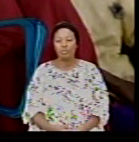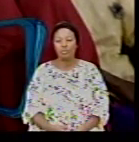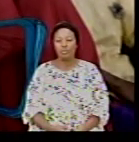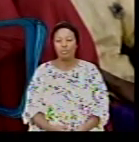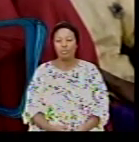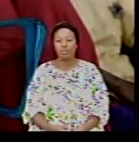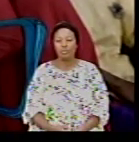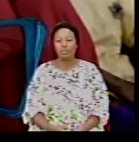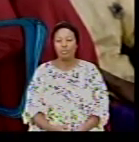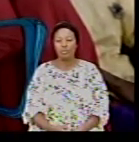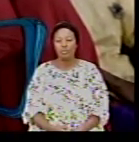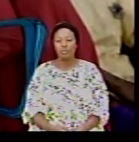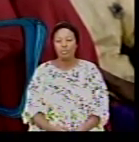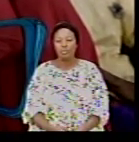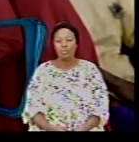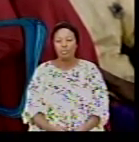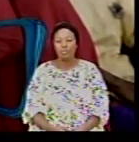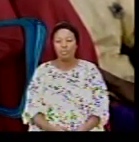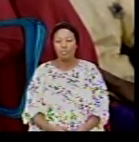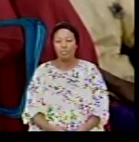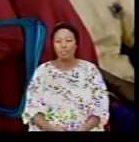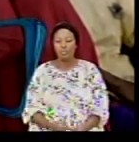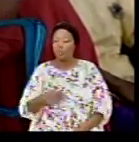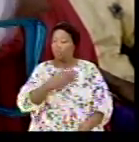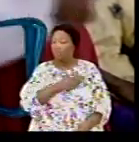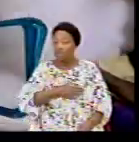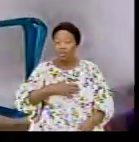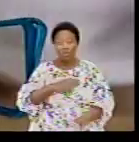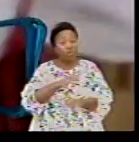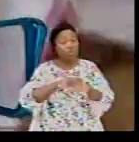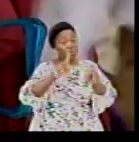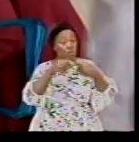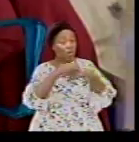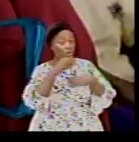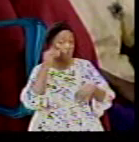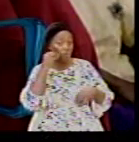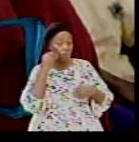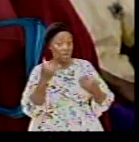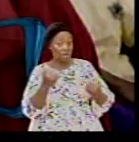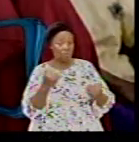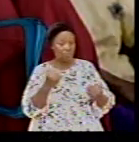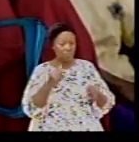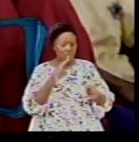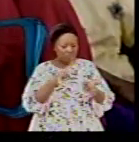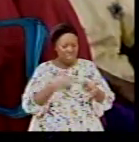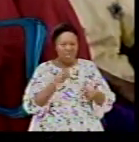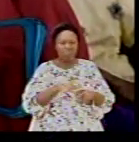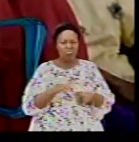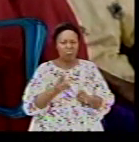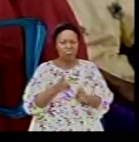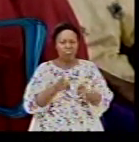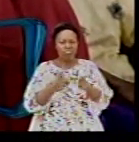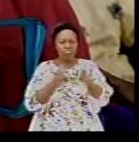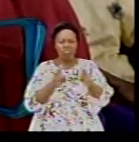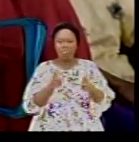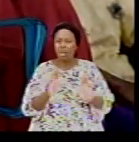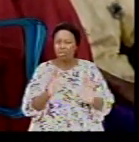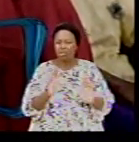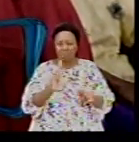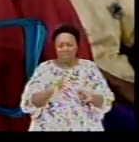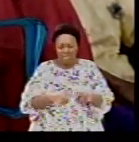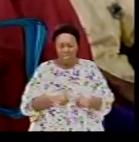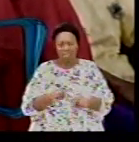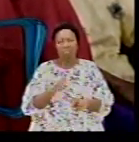We are expected to remain where we are seated, not to go home now. It's not time to go